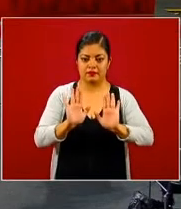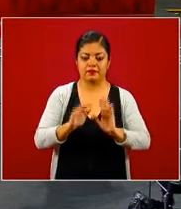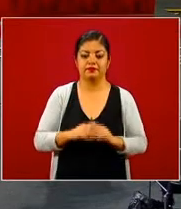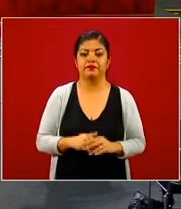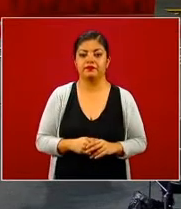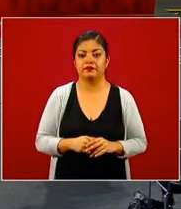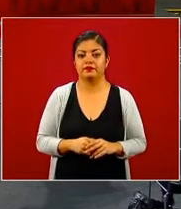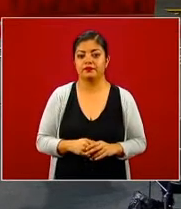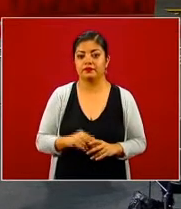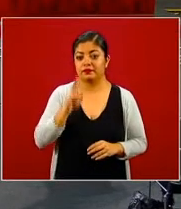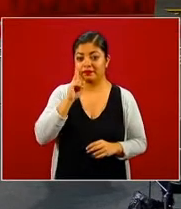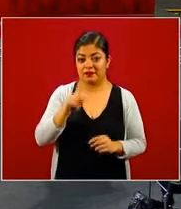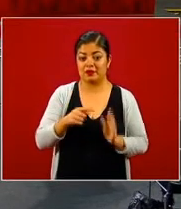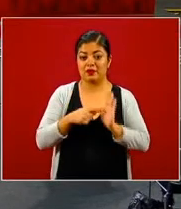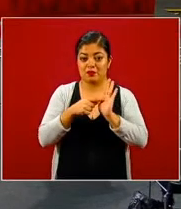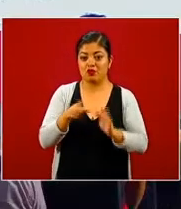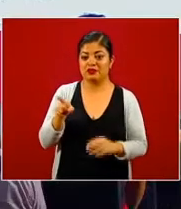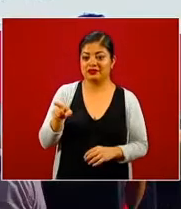Here.